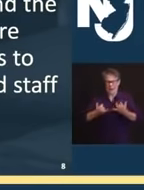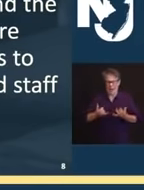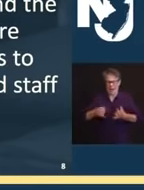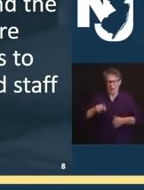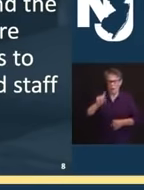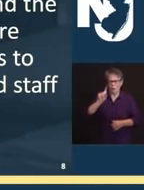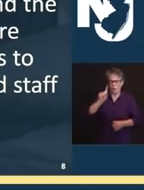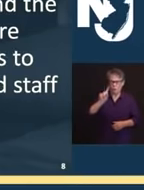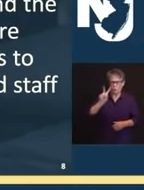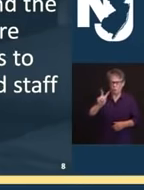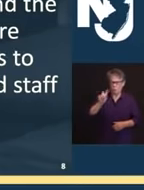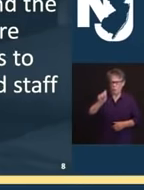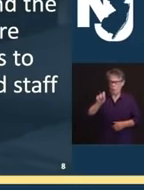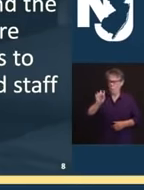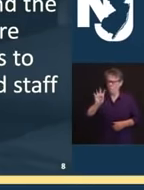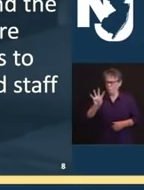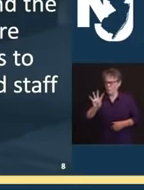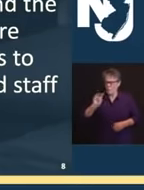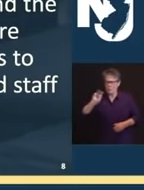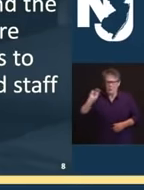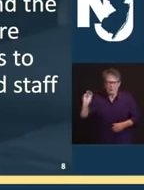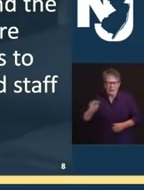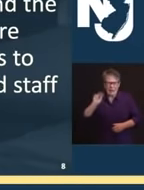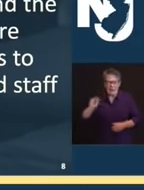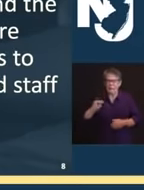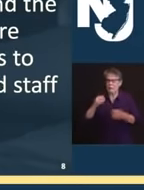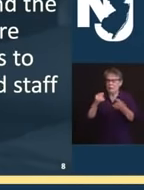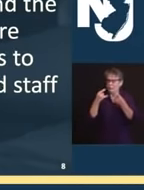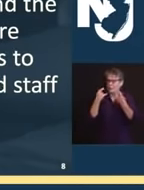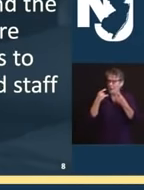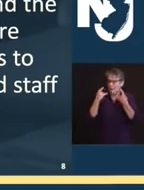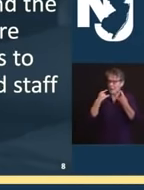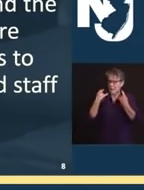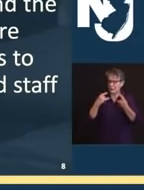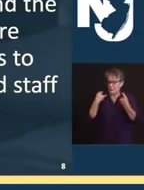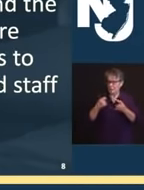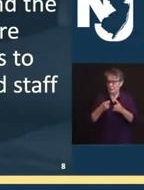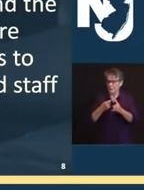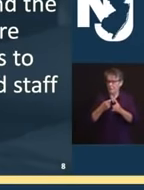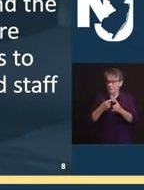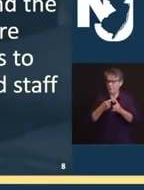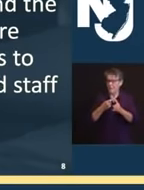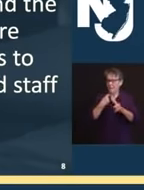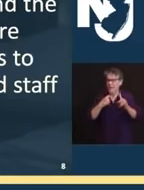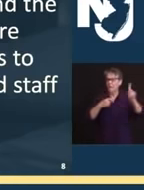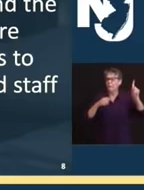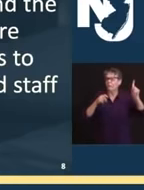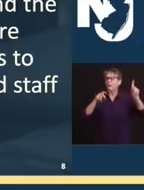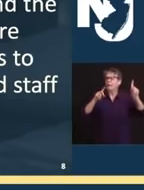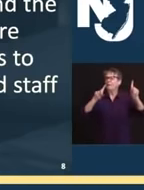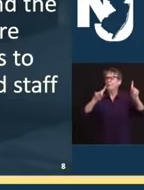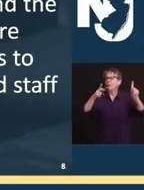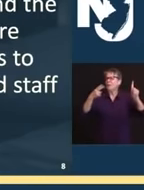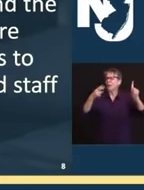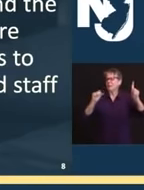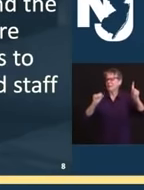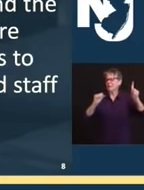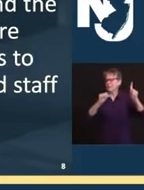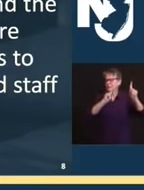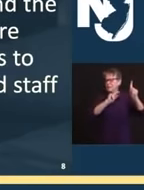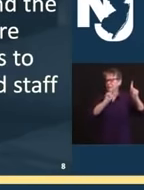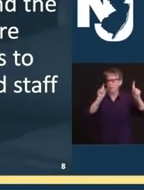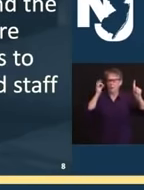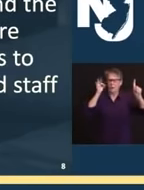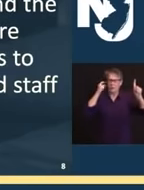masks provided by the Federal Department of Health and Human Services to students, educators, and staff at schools statewide.